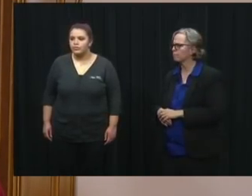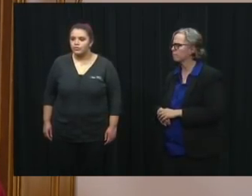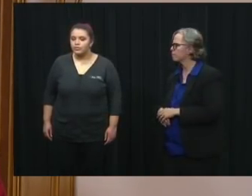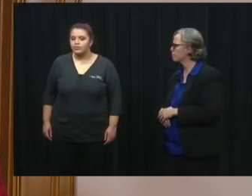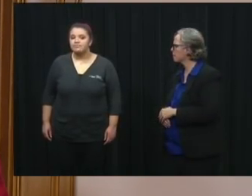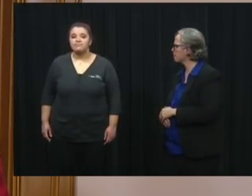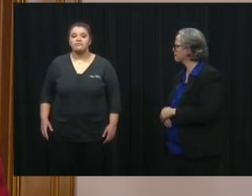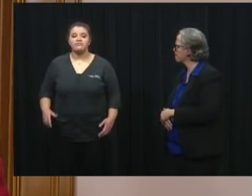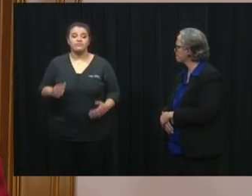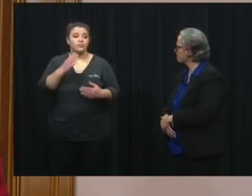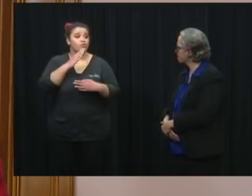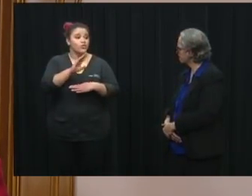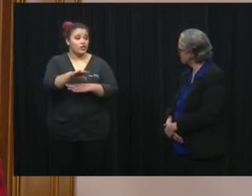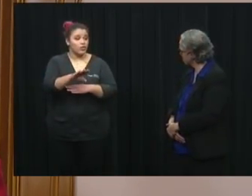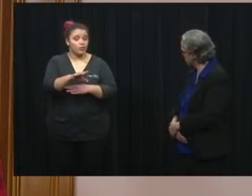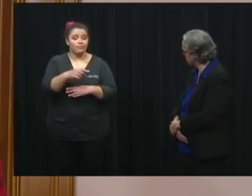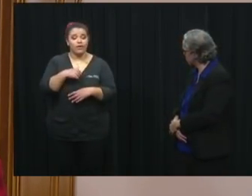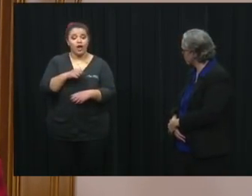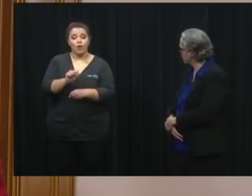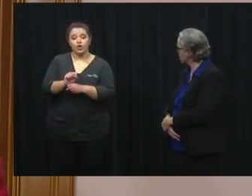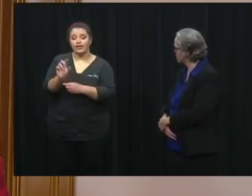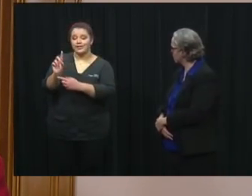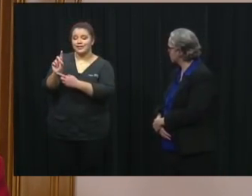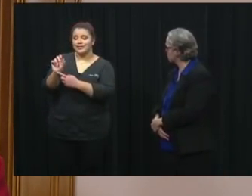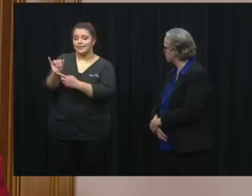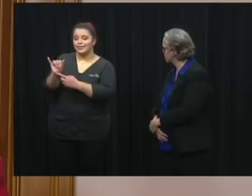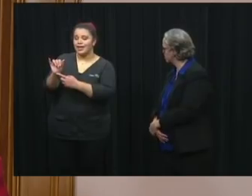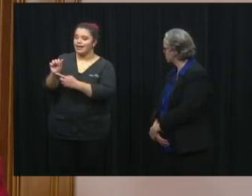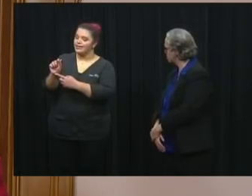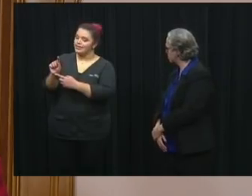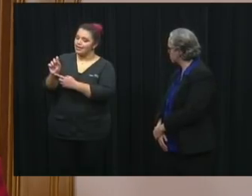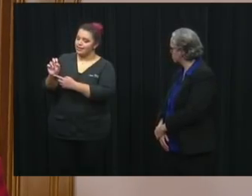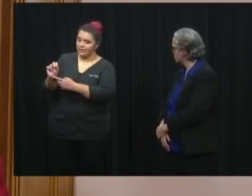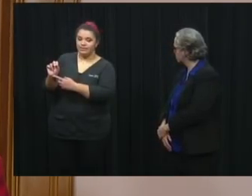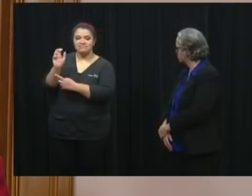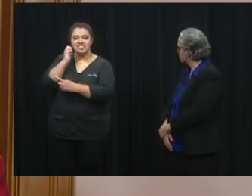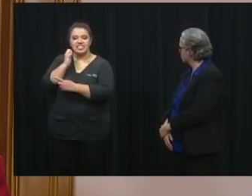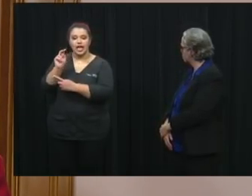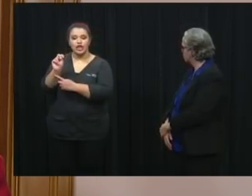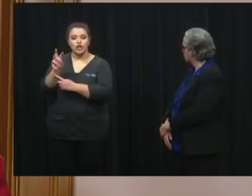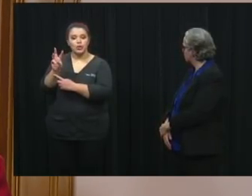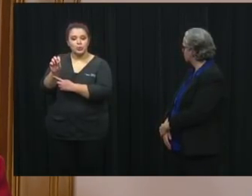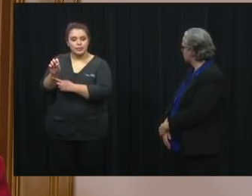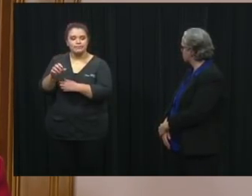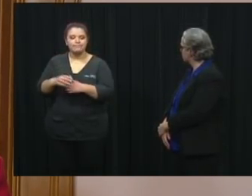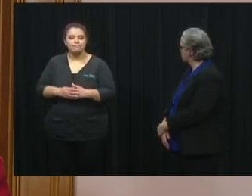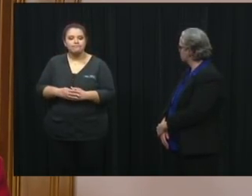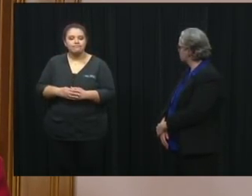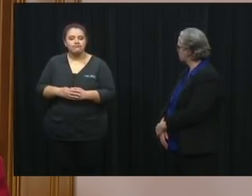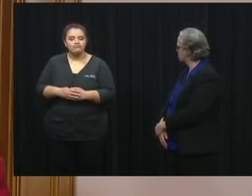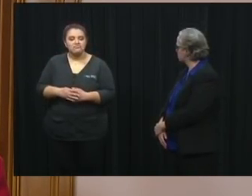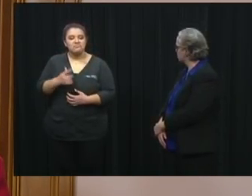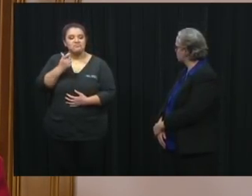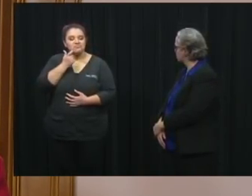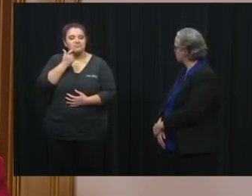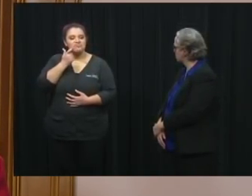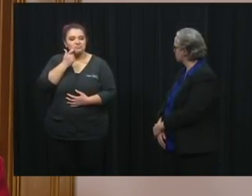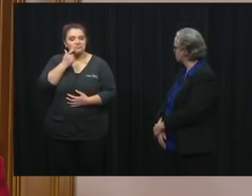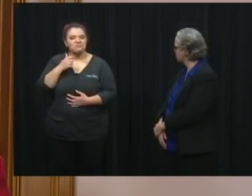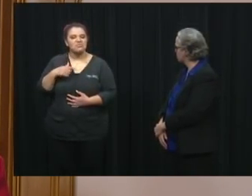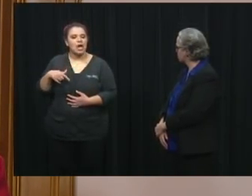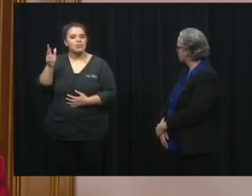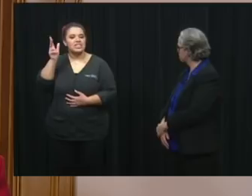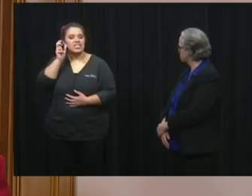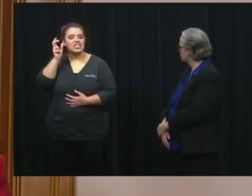Good afternoon, Laura Bischoff, Dayton Daily News. I was listening to the podcast, The Daily, produced by the New York Times the other day, and they